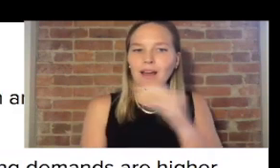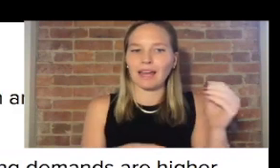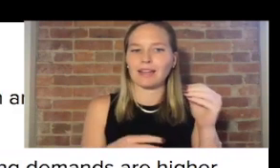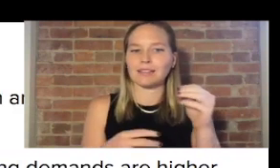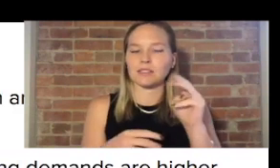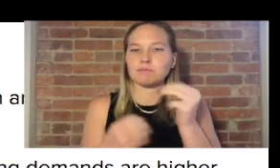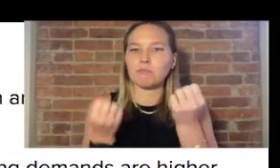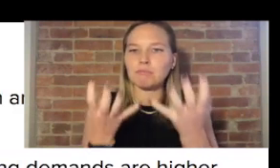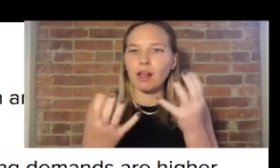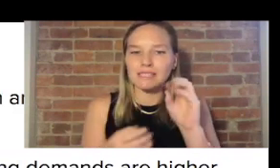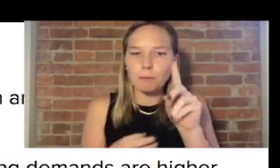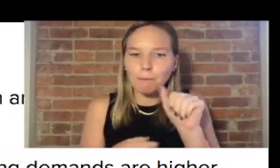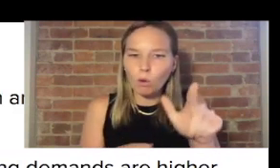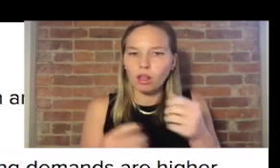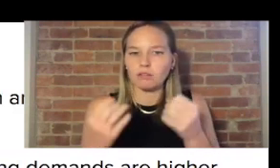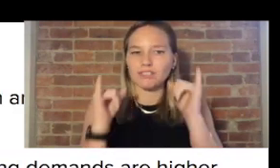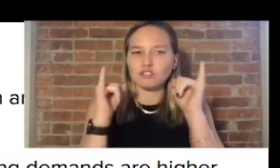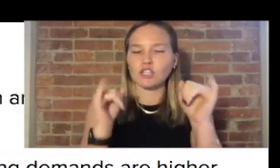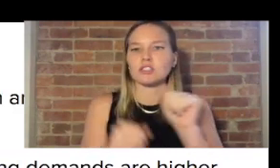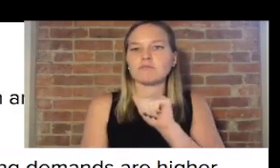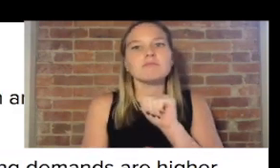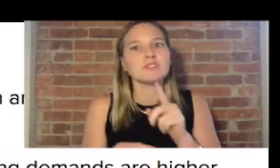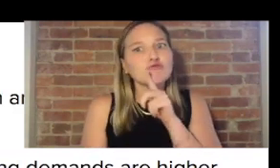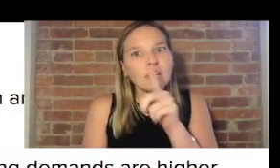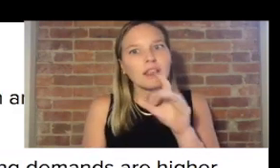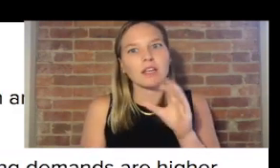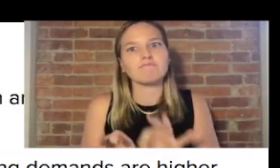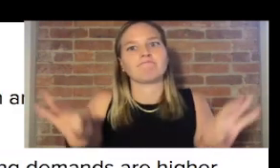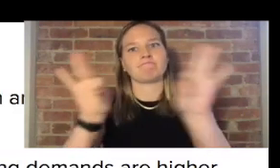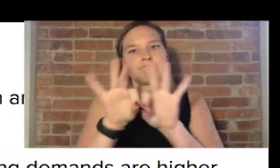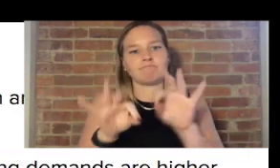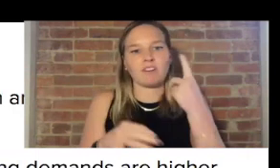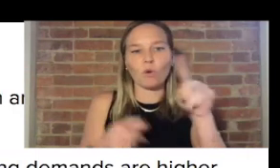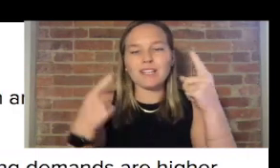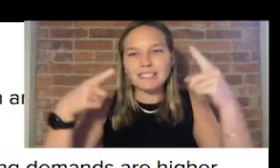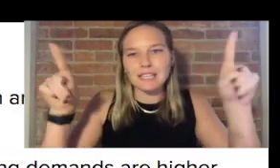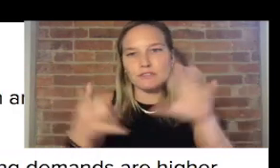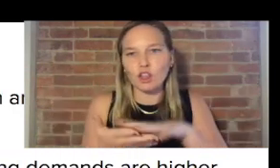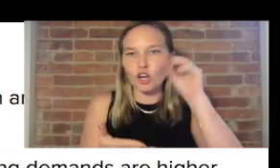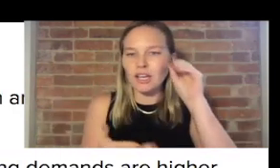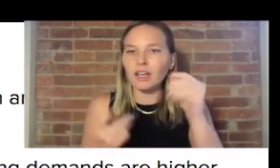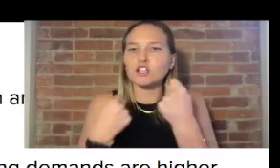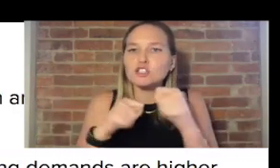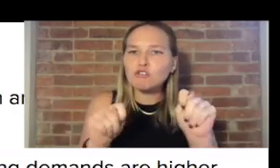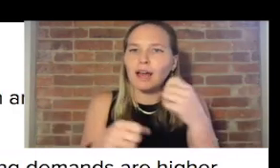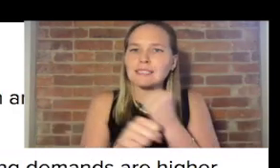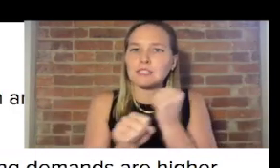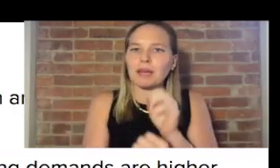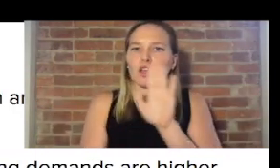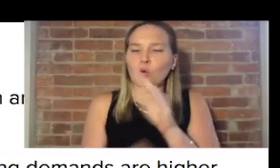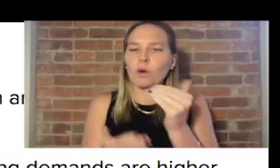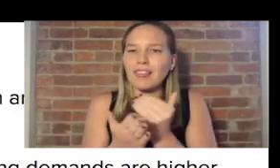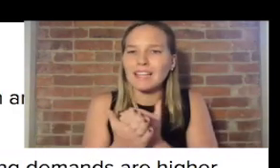One is that you want to make sure that interaction, feedback, and multimodal instruction are all crucial to successful